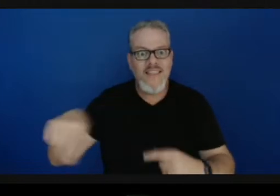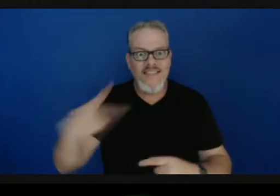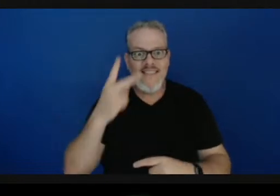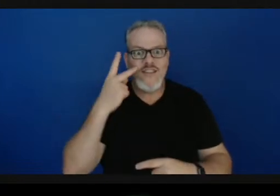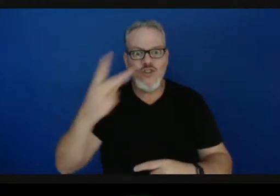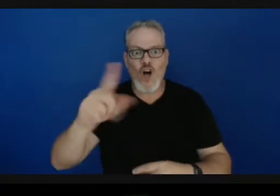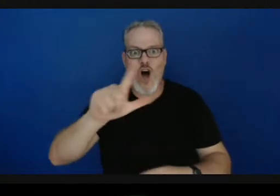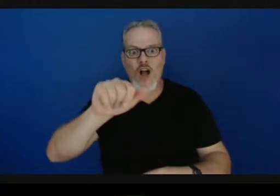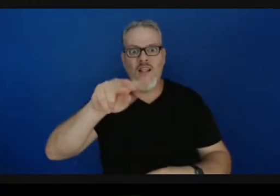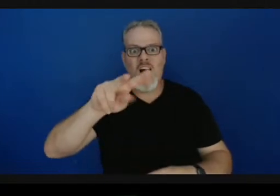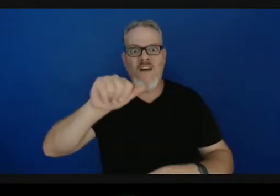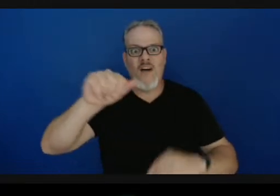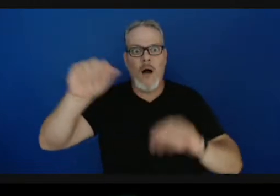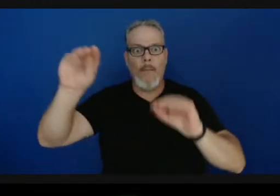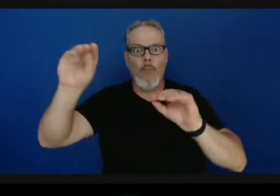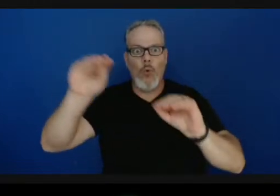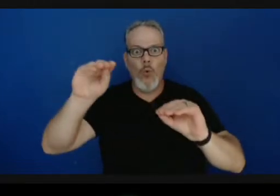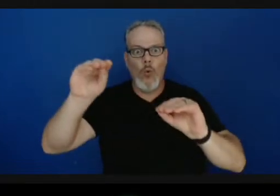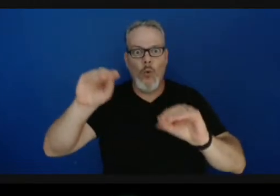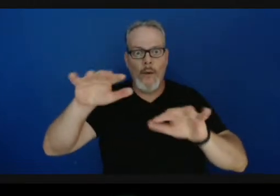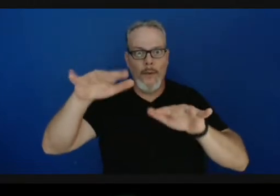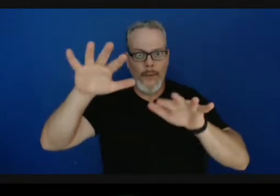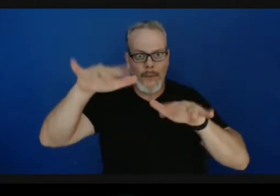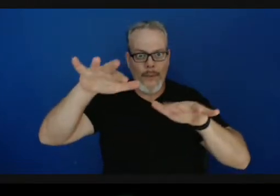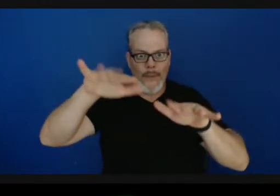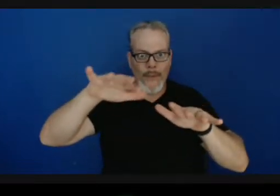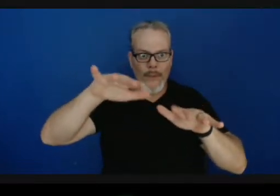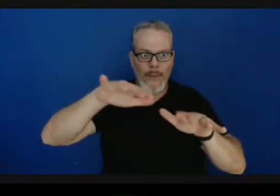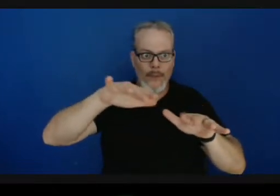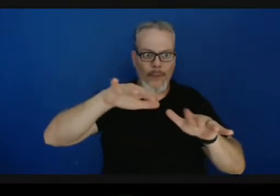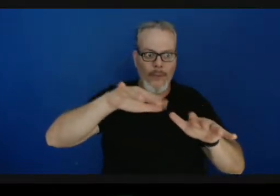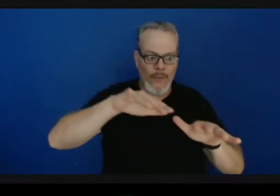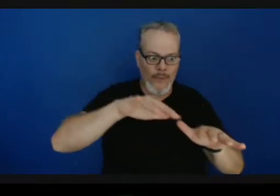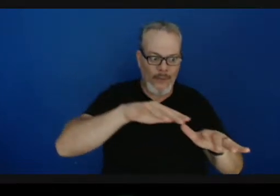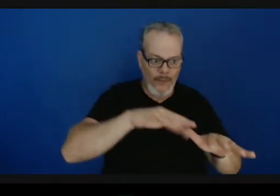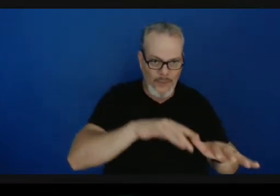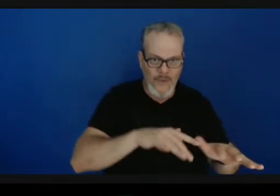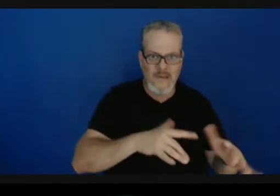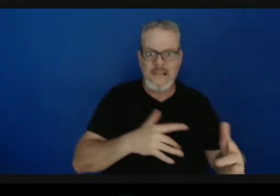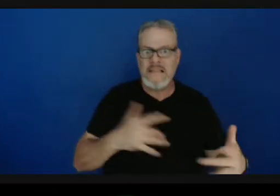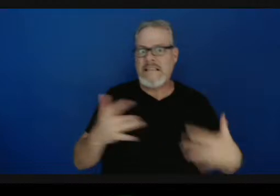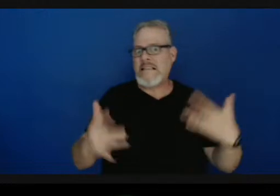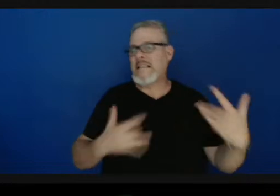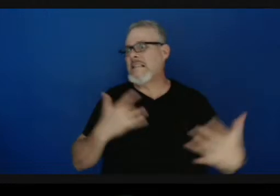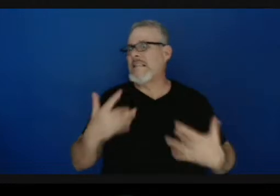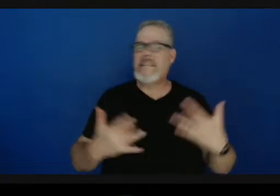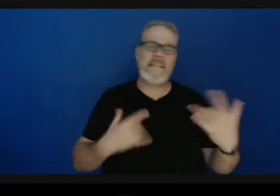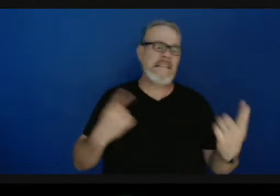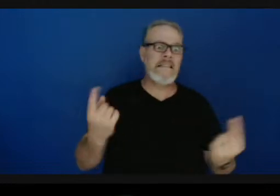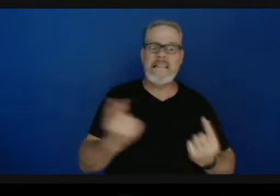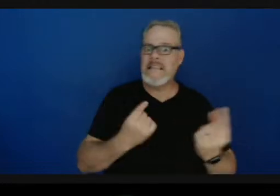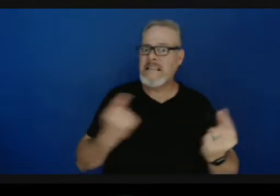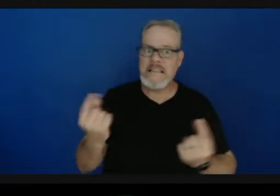summit, moving southwest, and that became a whole other aspect of this story here. So,